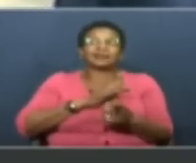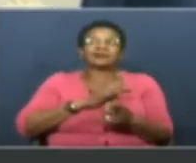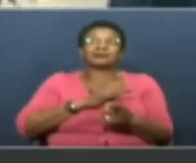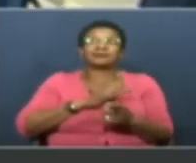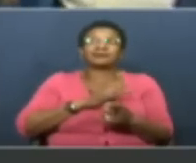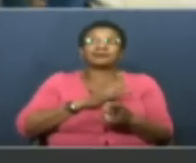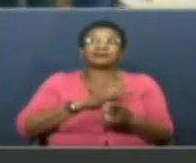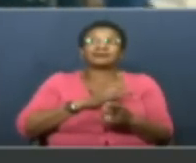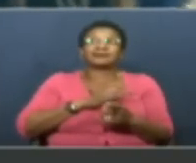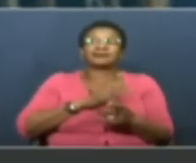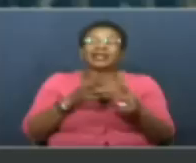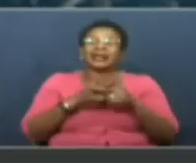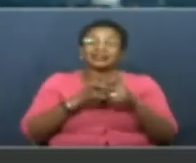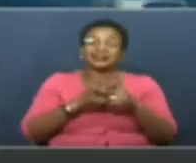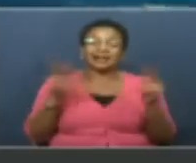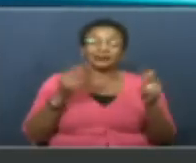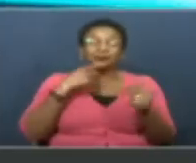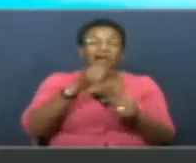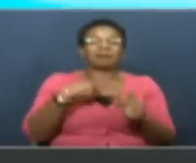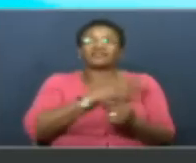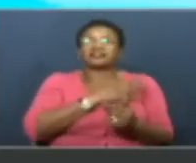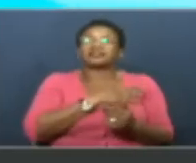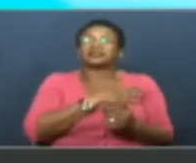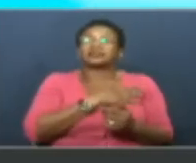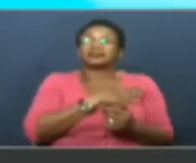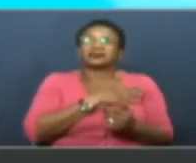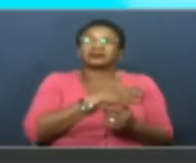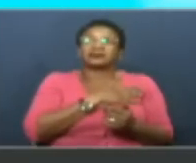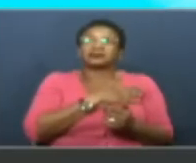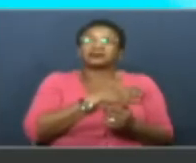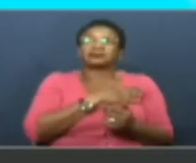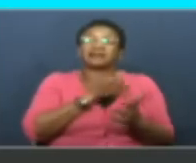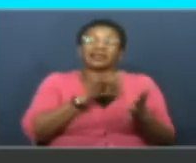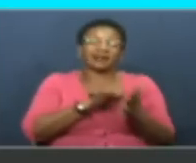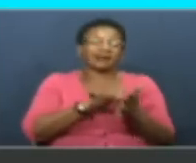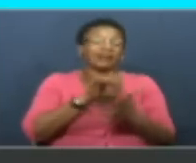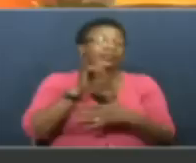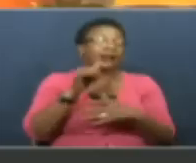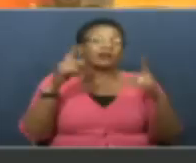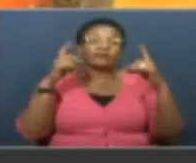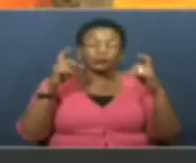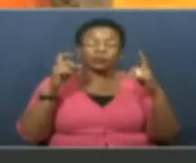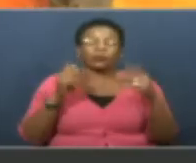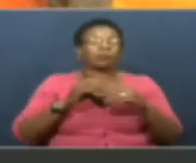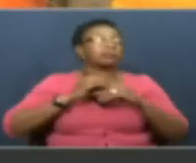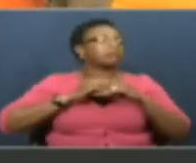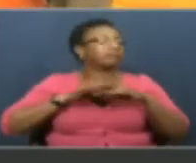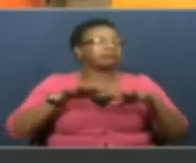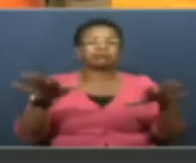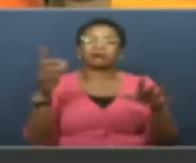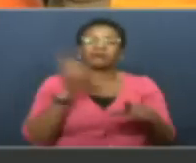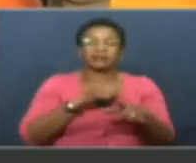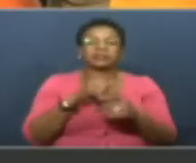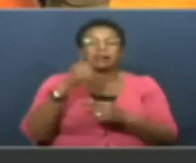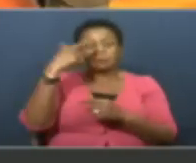I started to tell my friend that the photo is going viral. So due to the